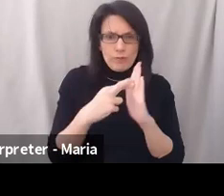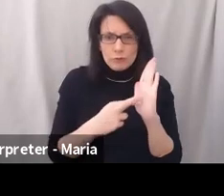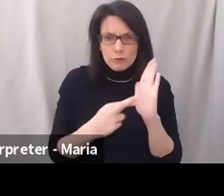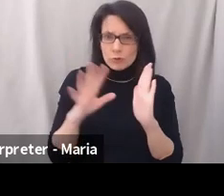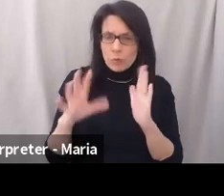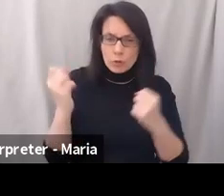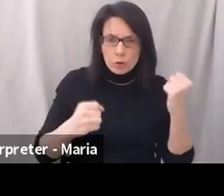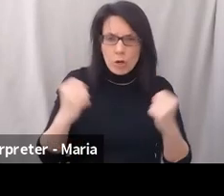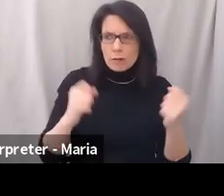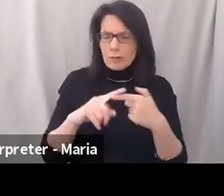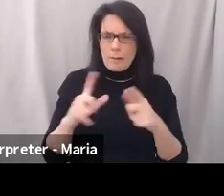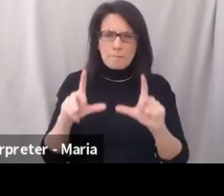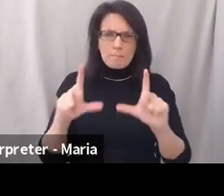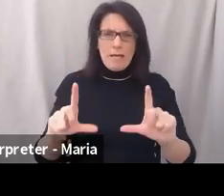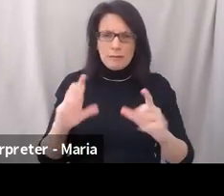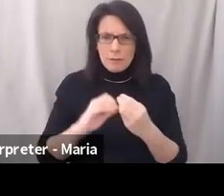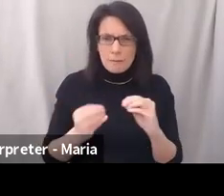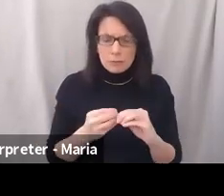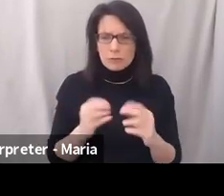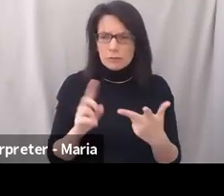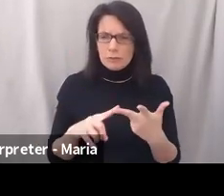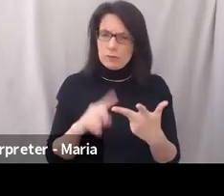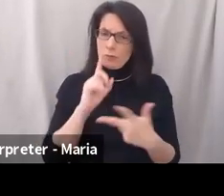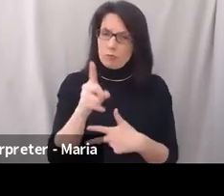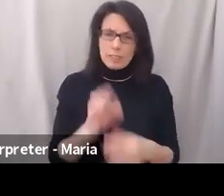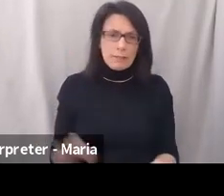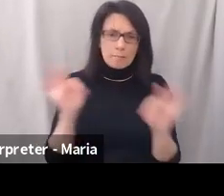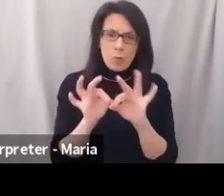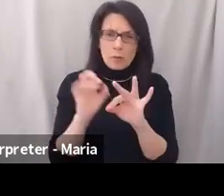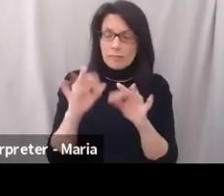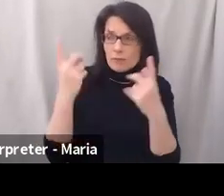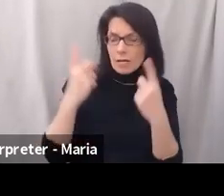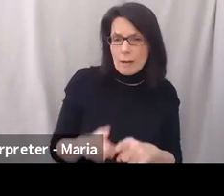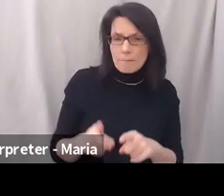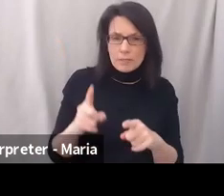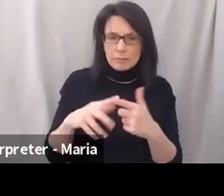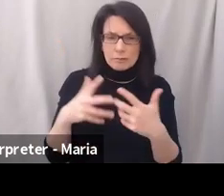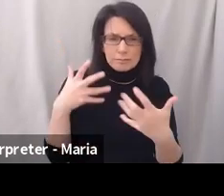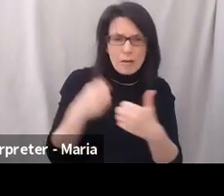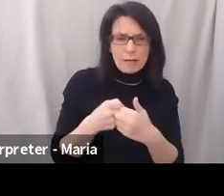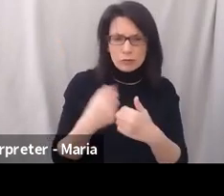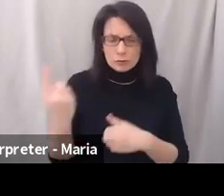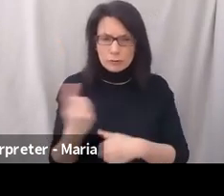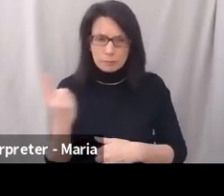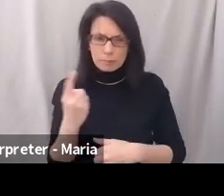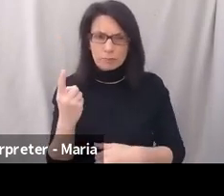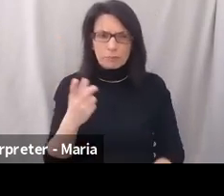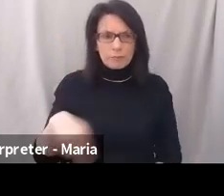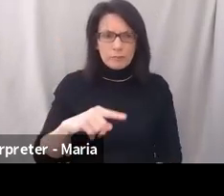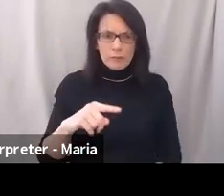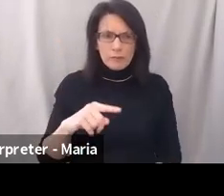number. And that's very important in case of any accident. There is home owner and rental